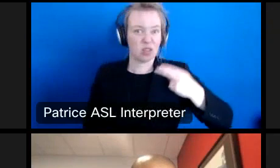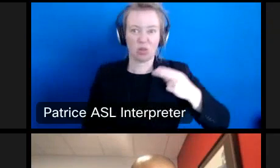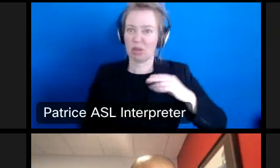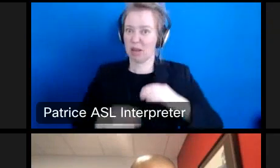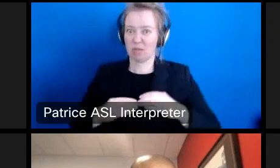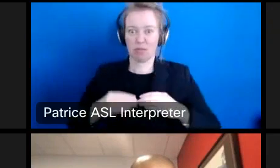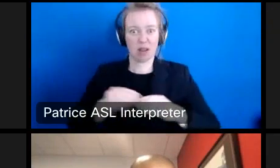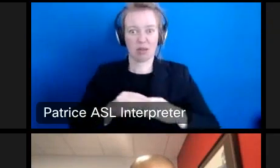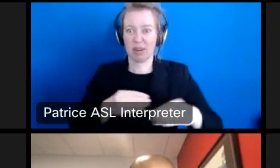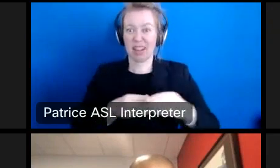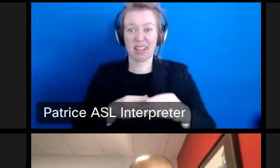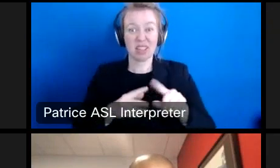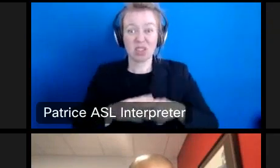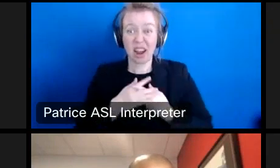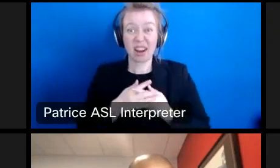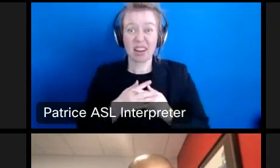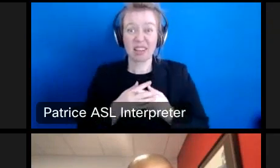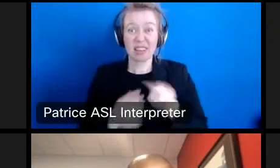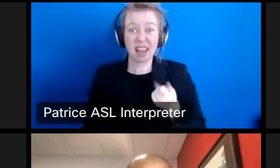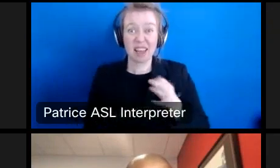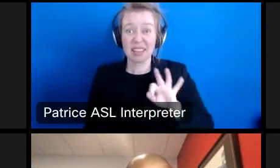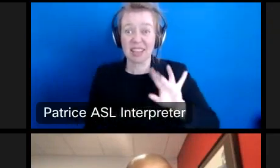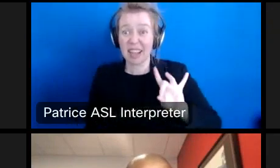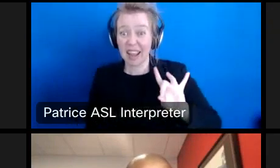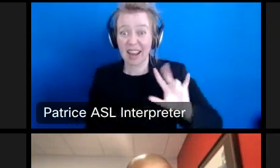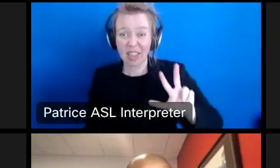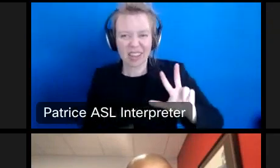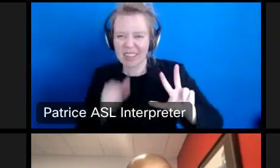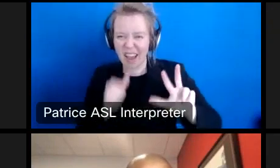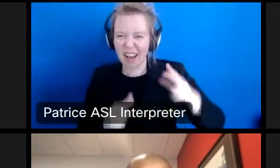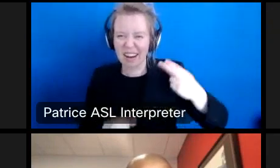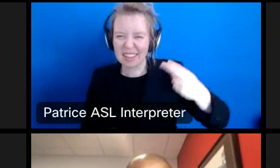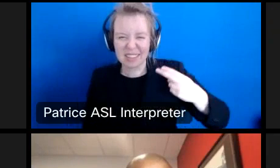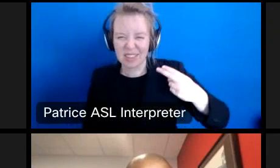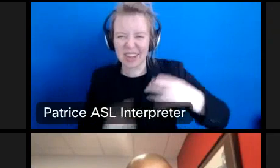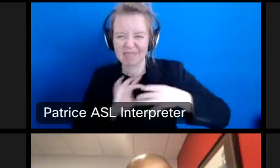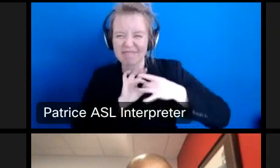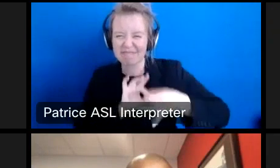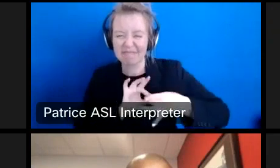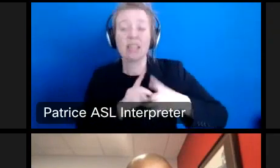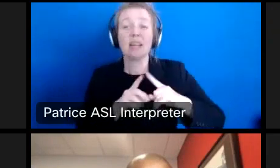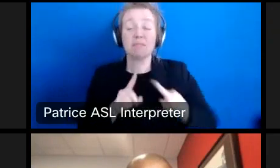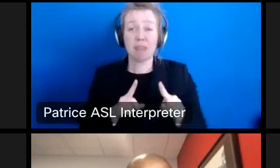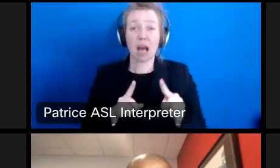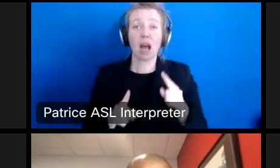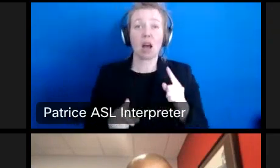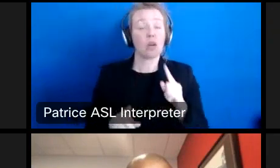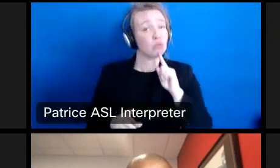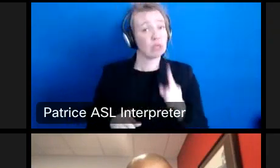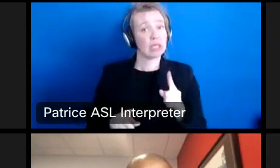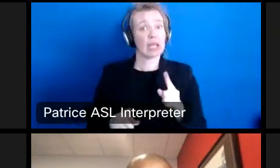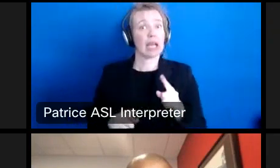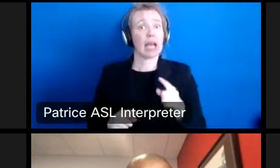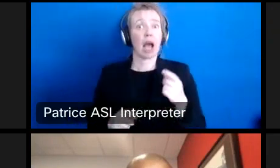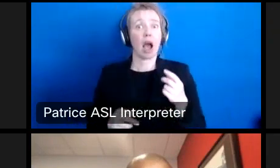started in 1983, but there has to be some solution to the injuries. And certainly a injured person should